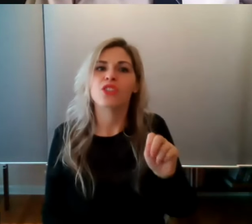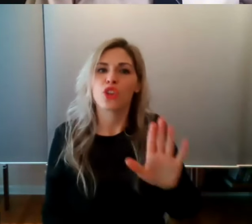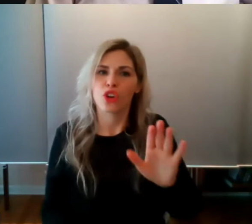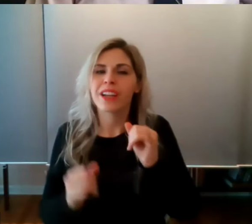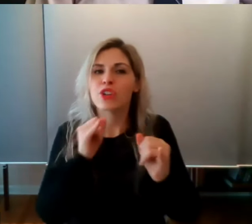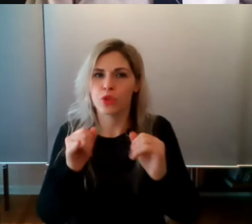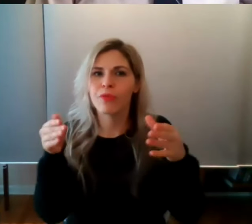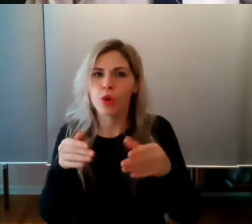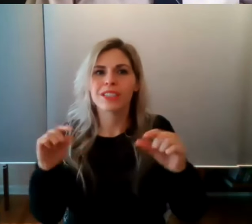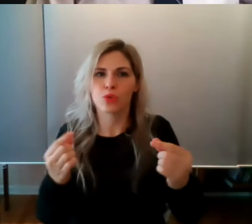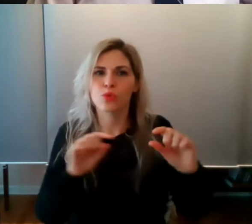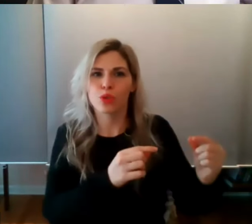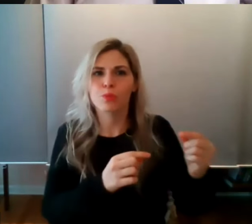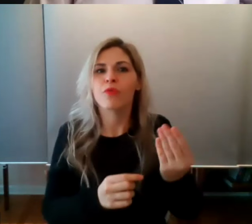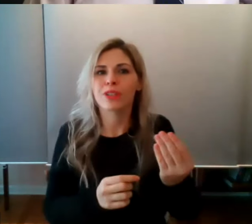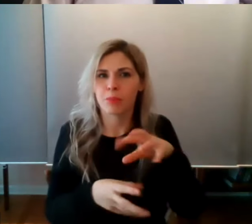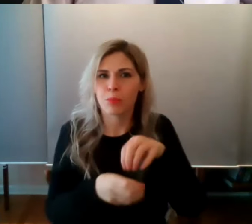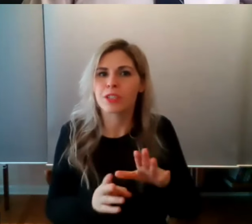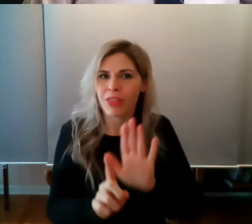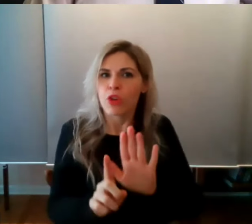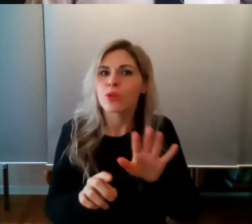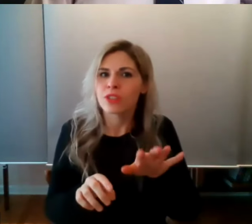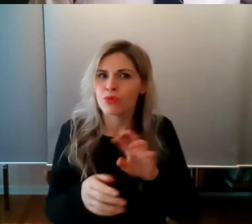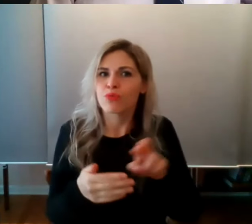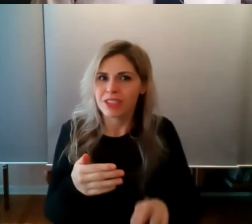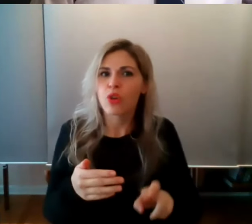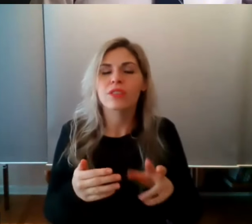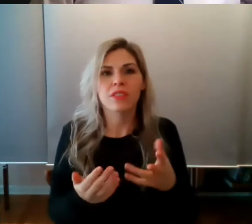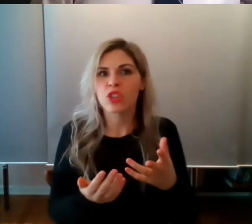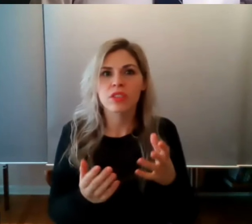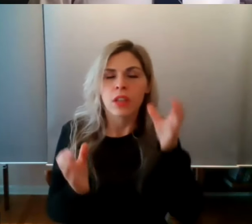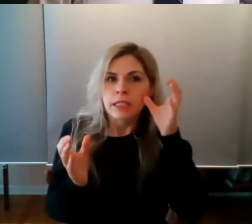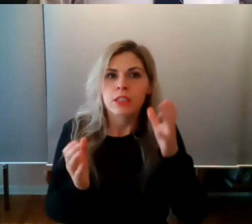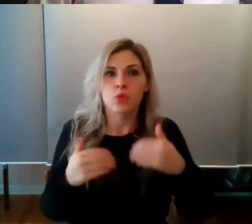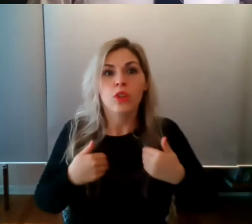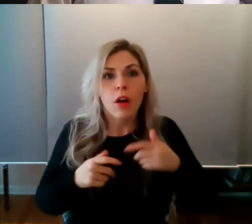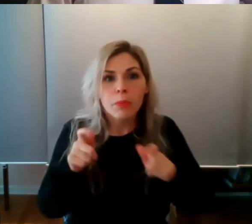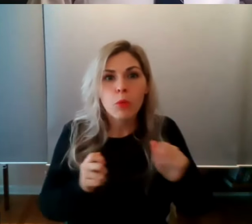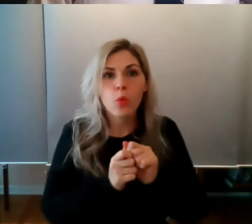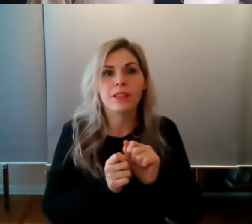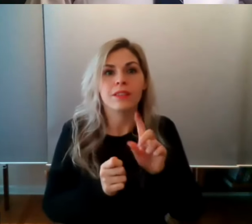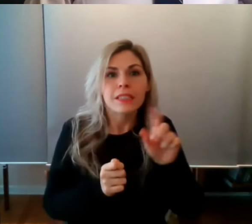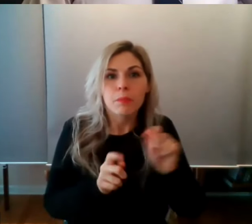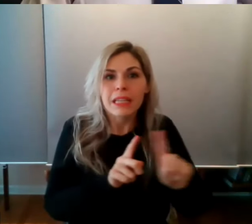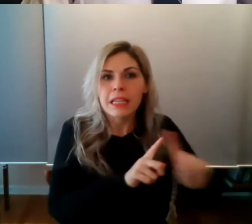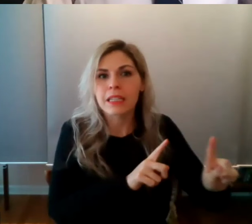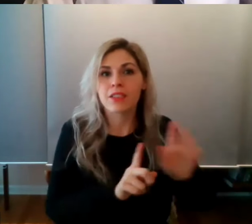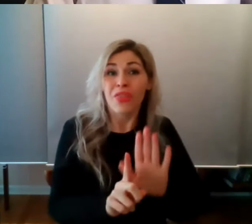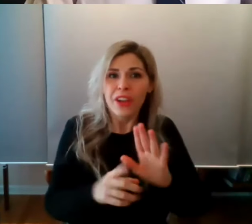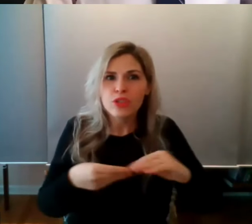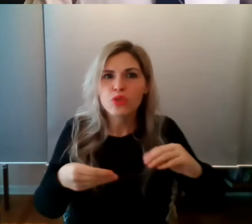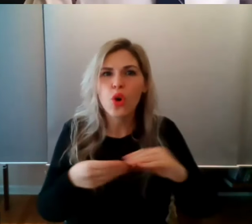China, right? That, you know, hearing from young people with disabilities, their stories tells us far more than